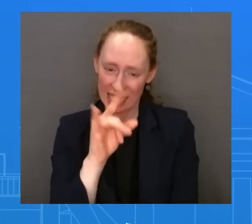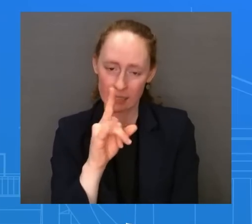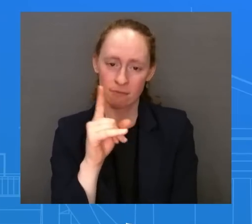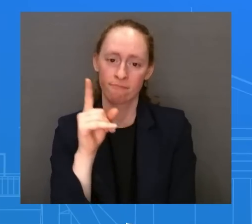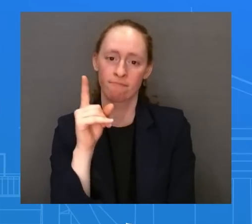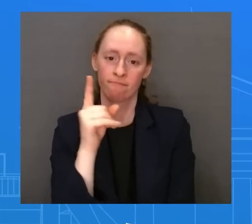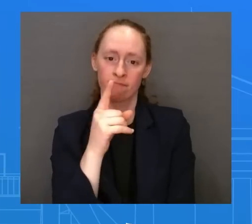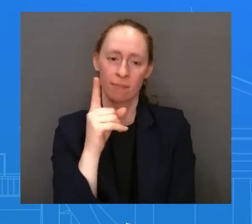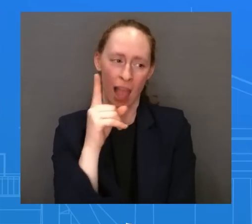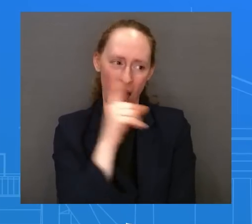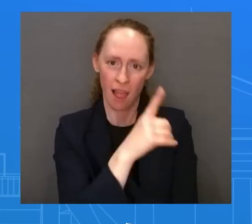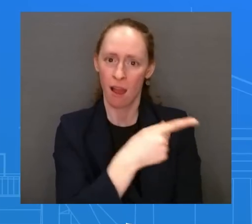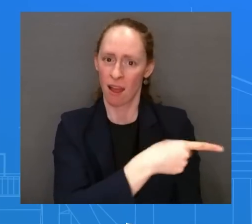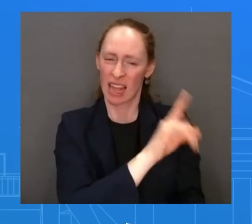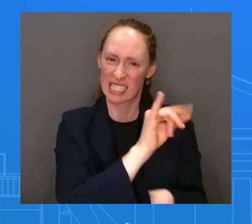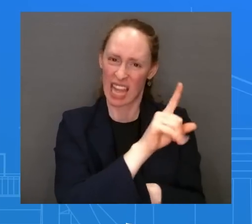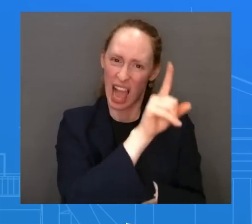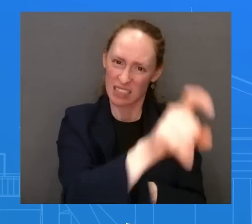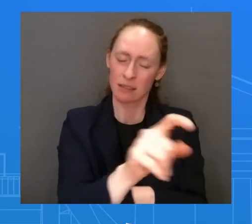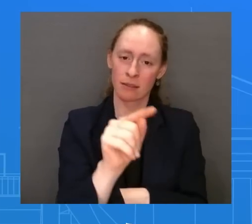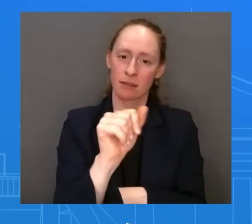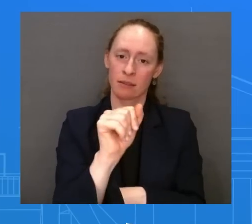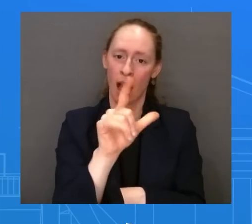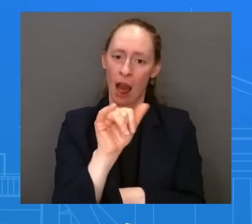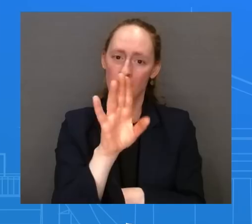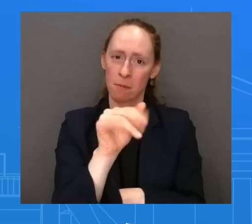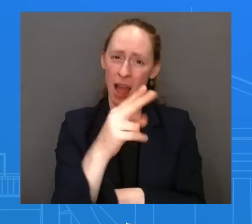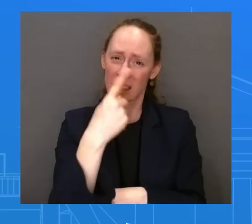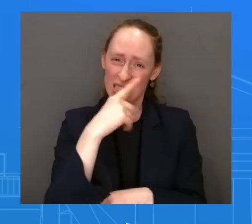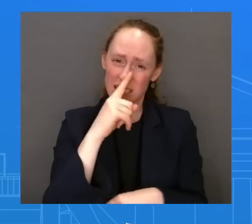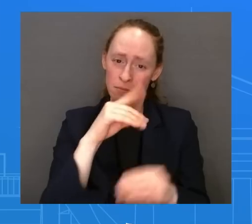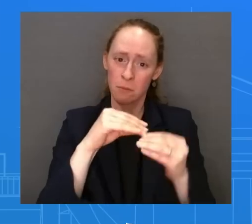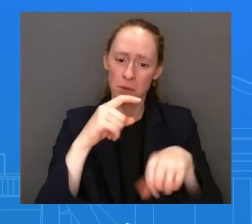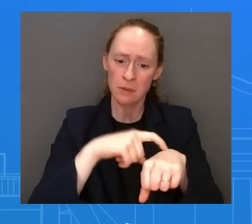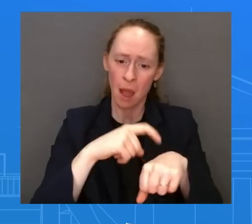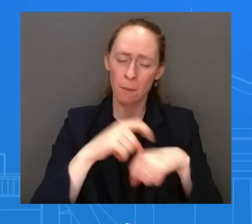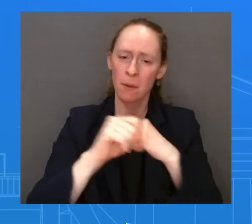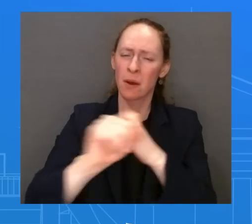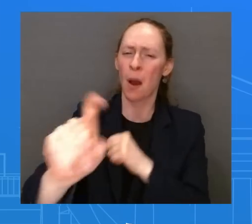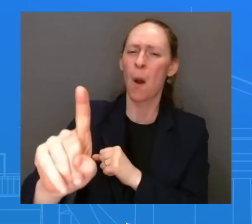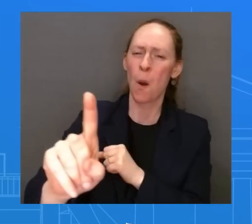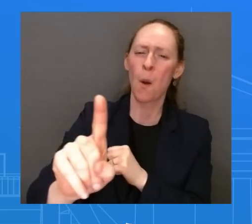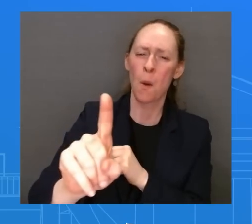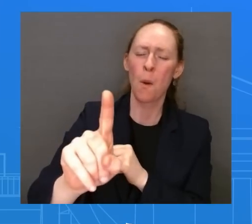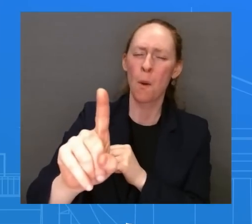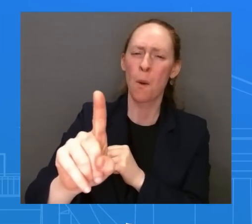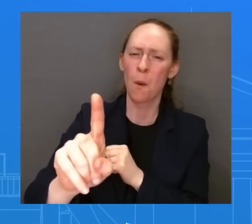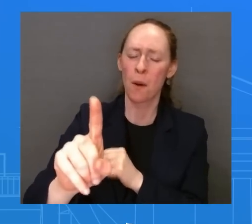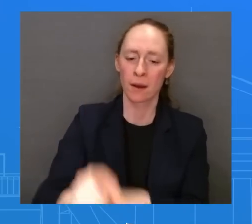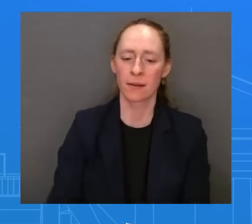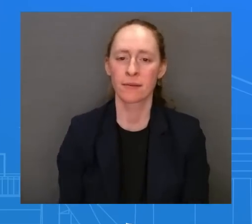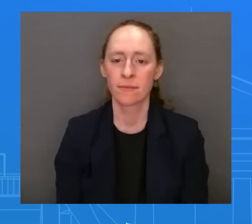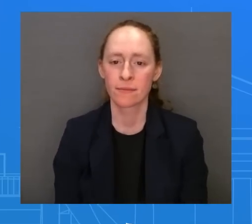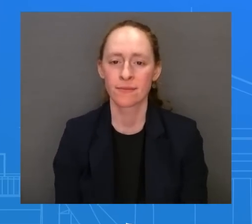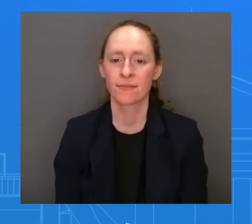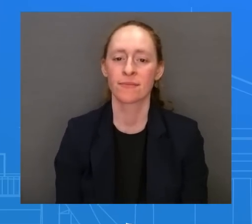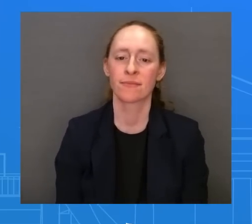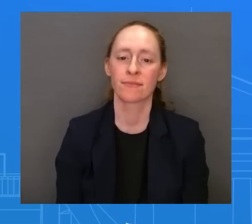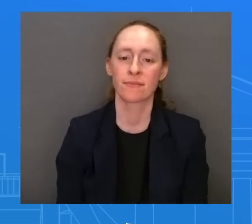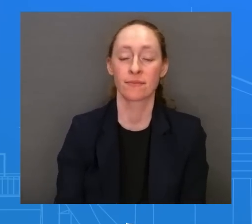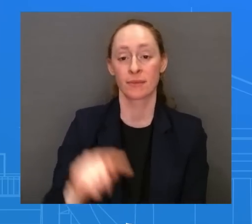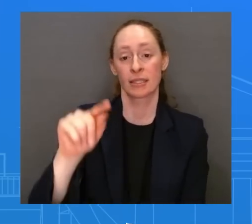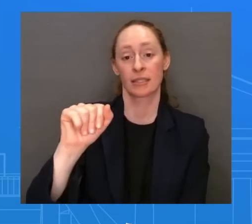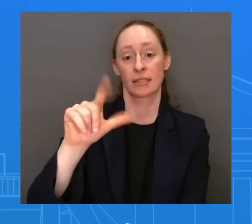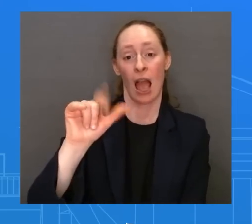to come in guns Ablaze and hang on a second I'll get to you uh they were going to come in guns blazing on me first he got us till the end of August so